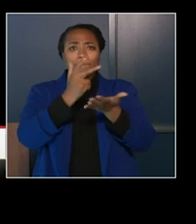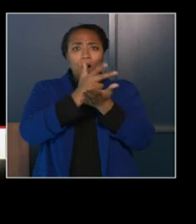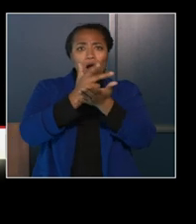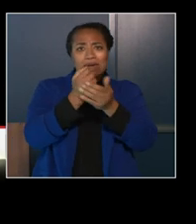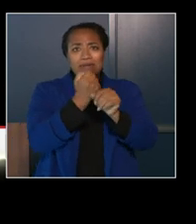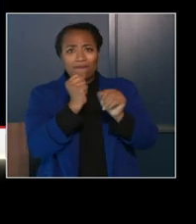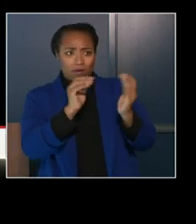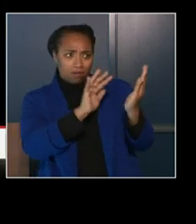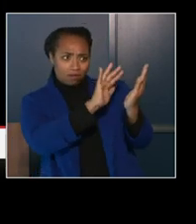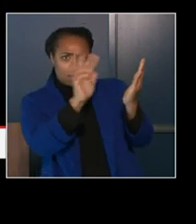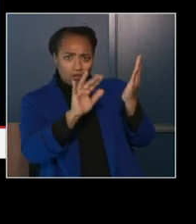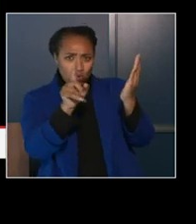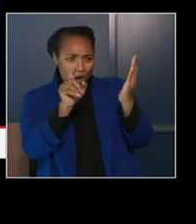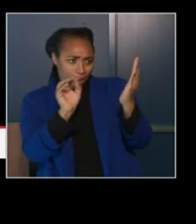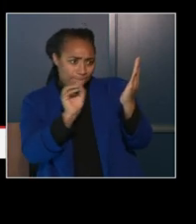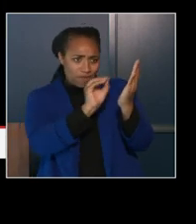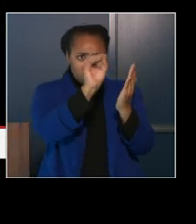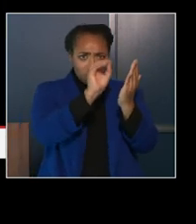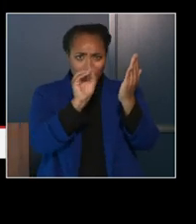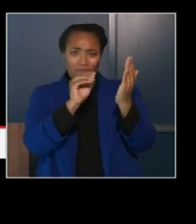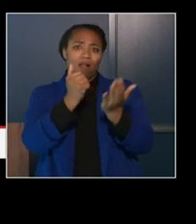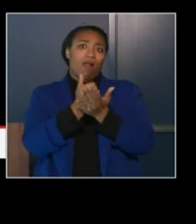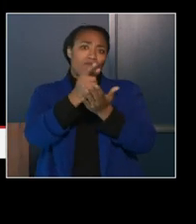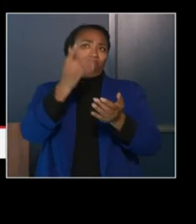find those routes at